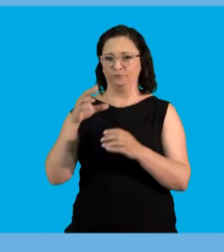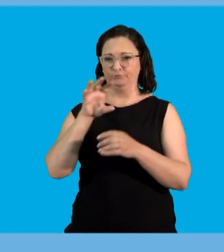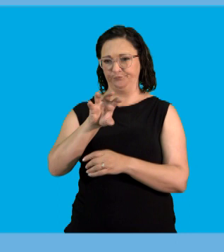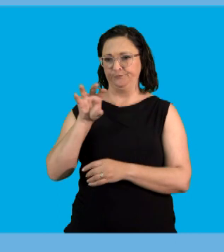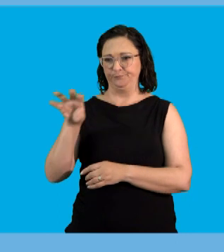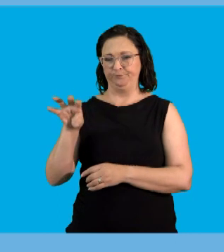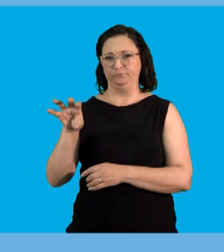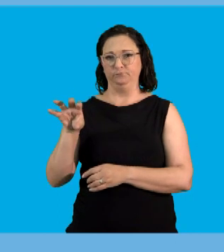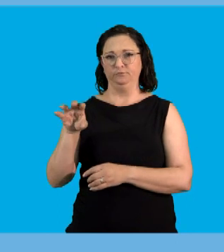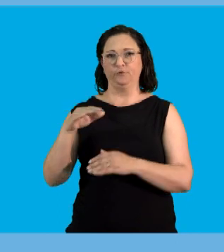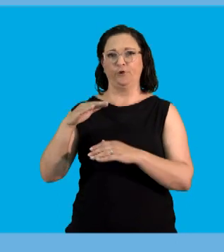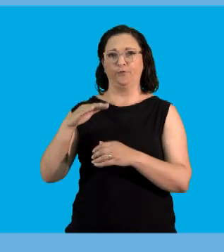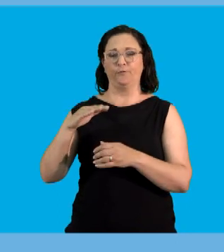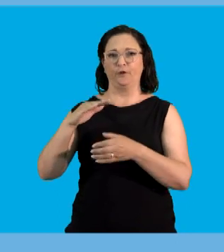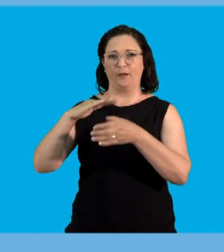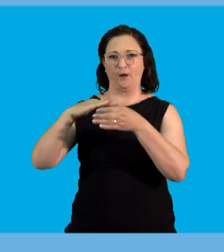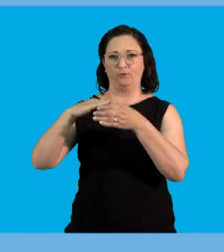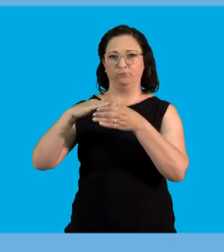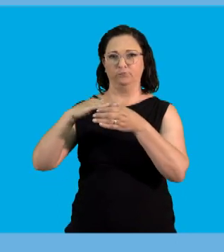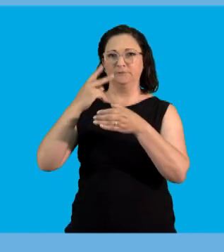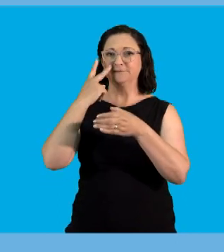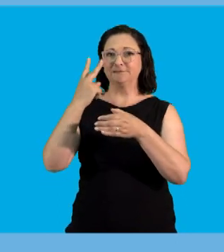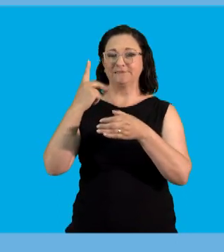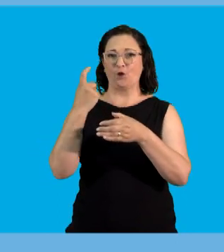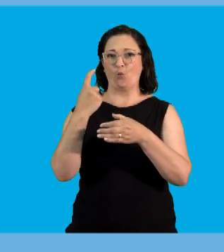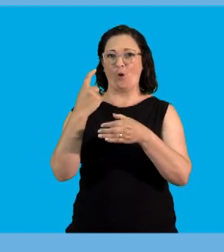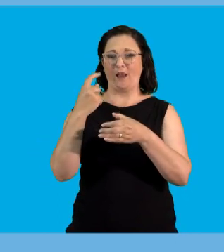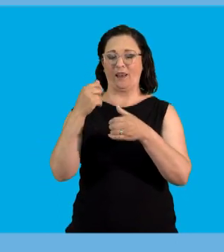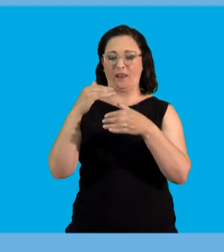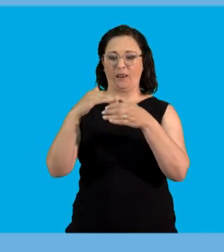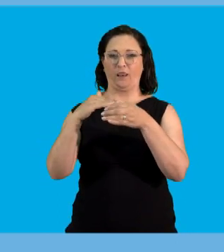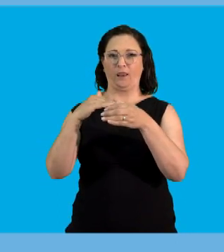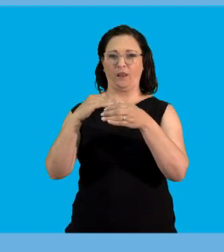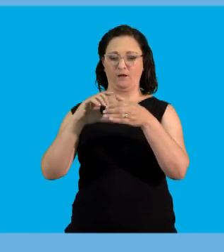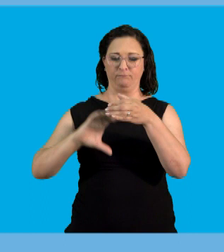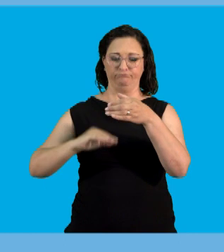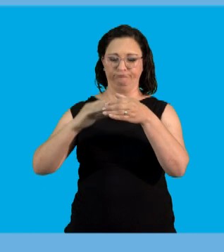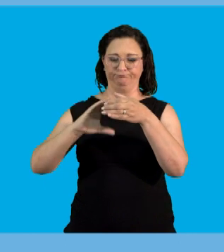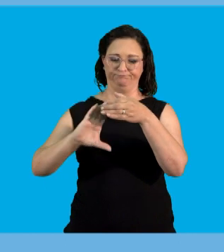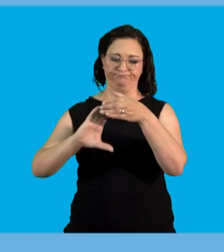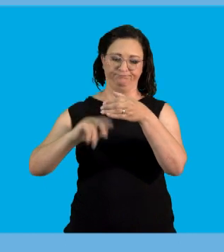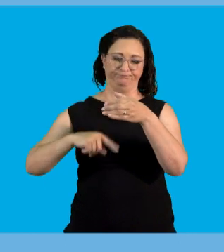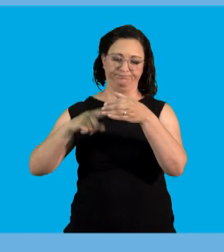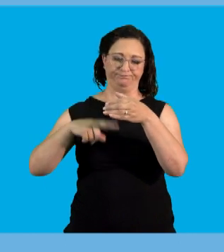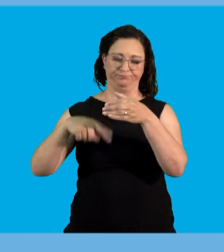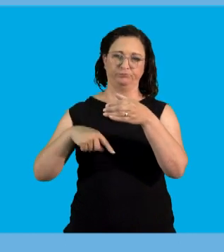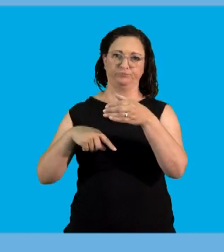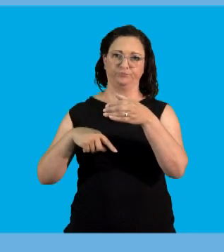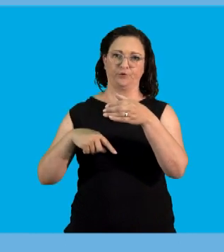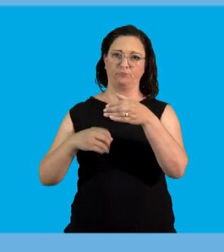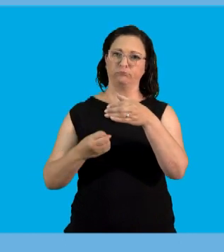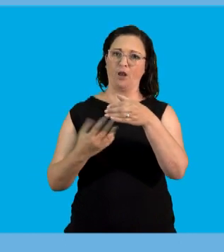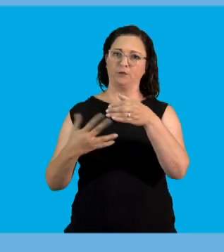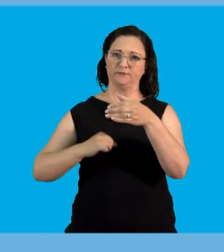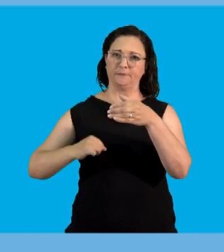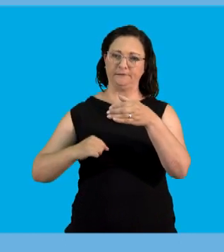here when the volume is changed? Because we can see on picture number 1, there is a larger space for the particles to move,